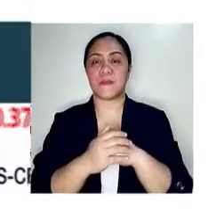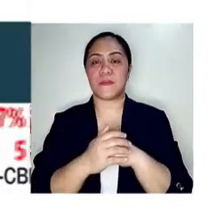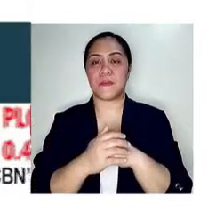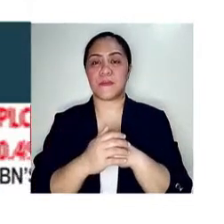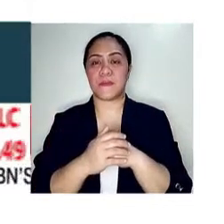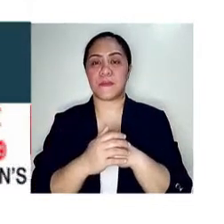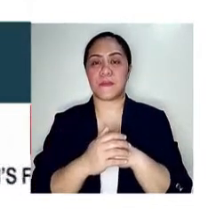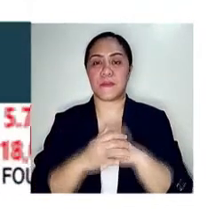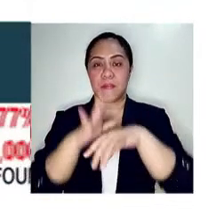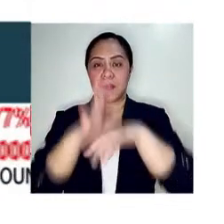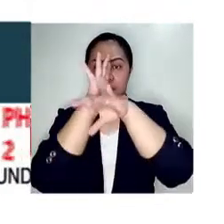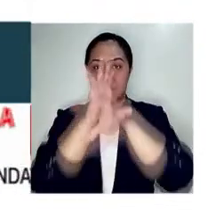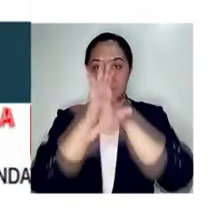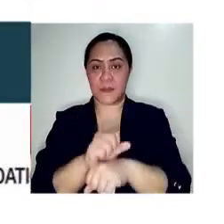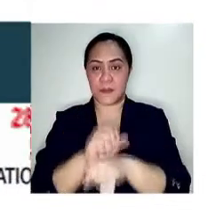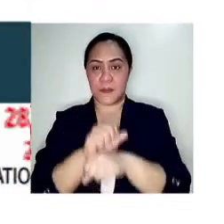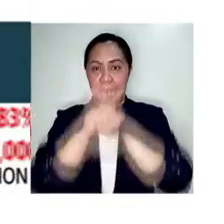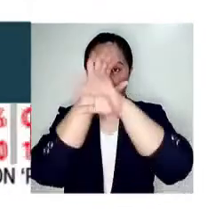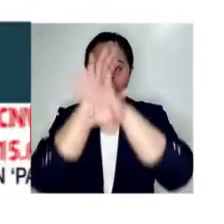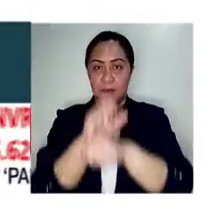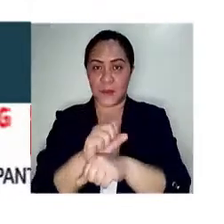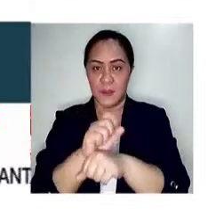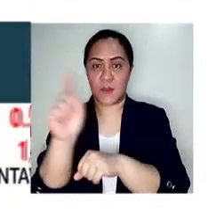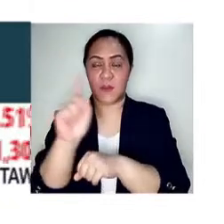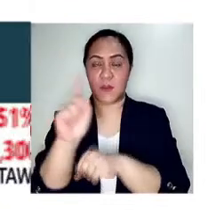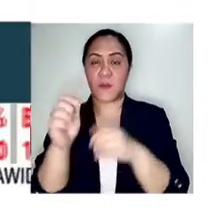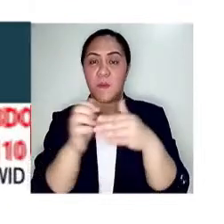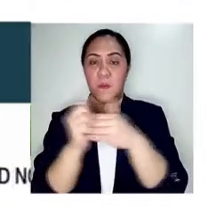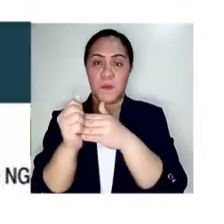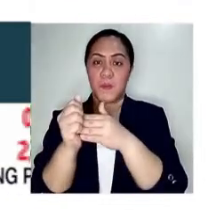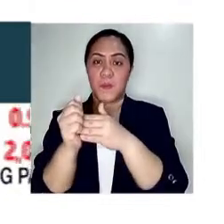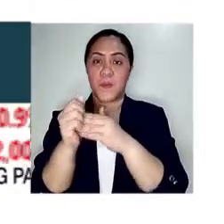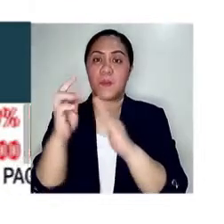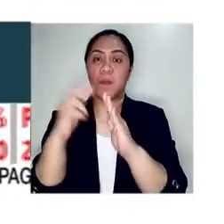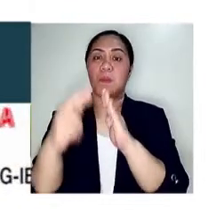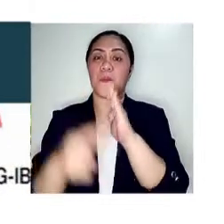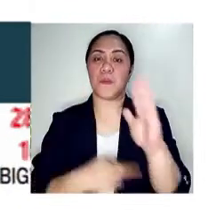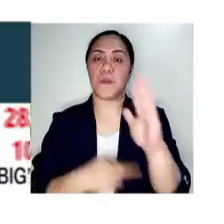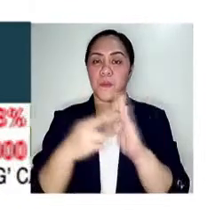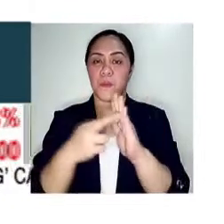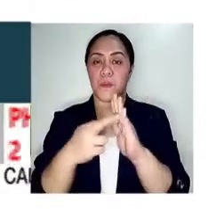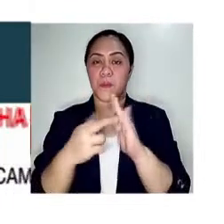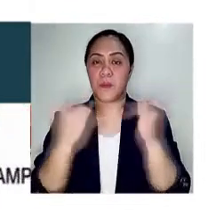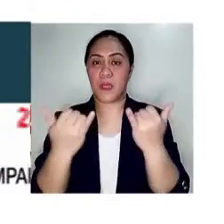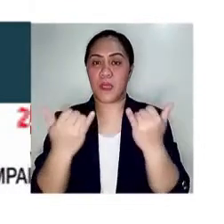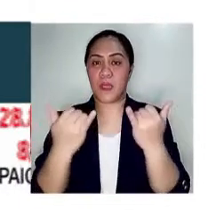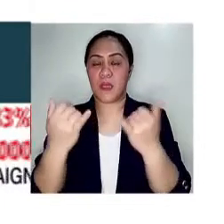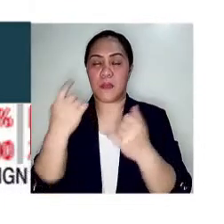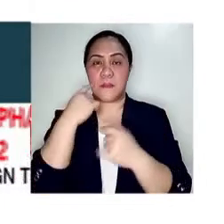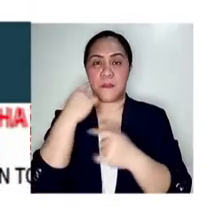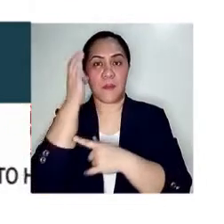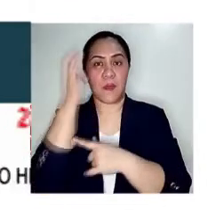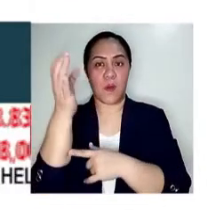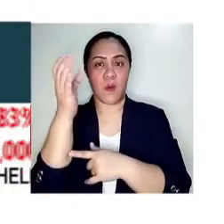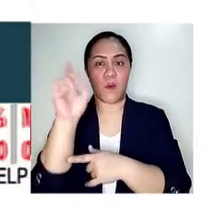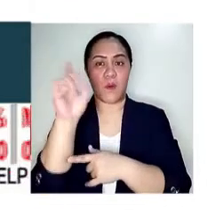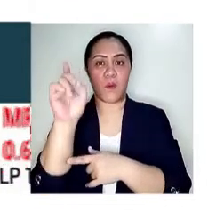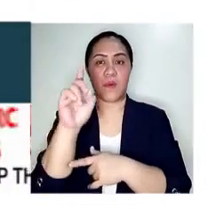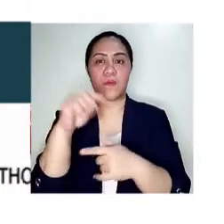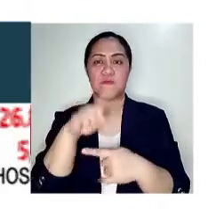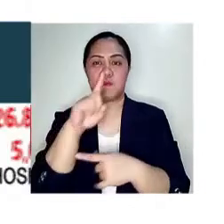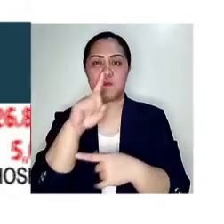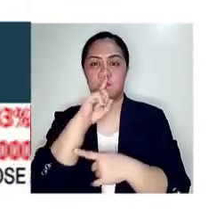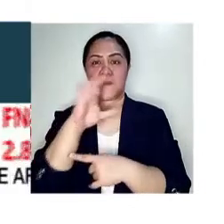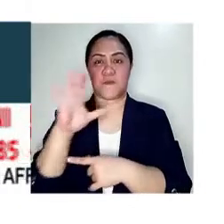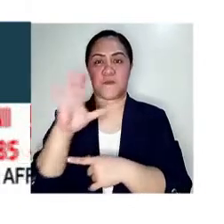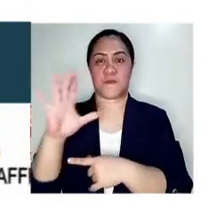traditionally had a leadership role, and that in this context, actually, it promises that it would behave